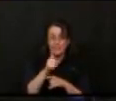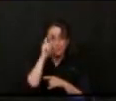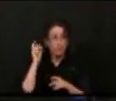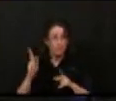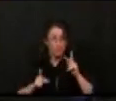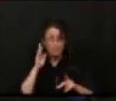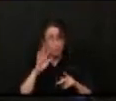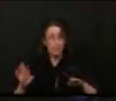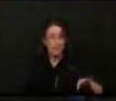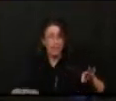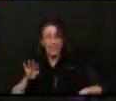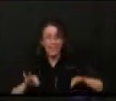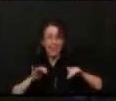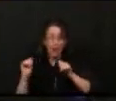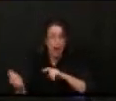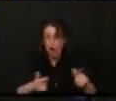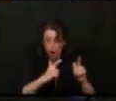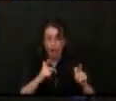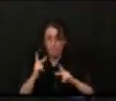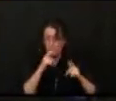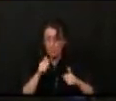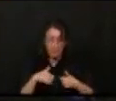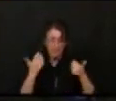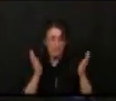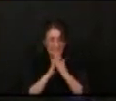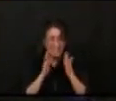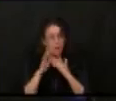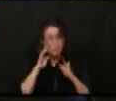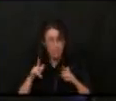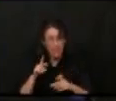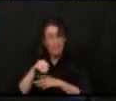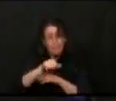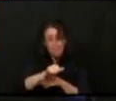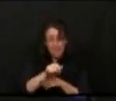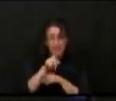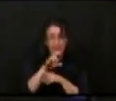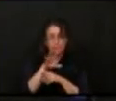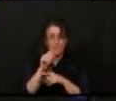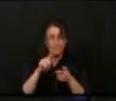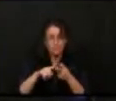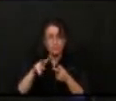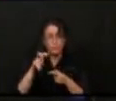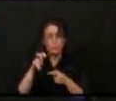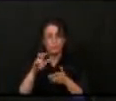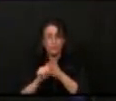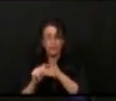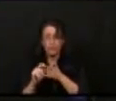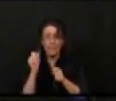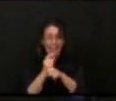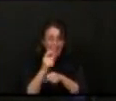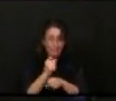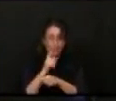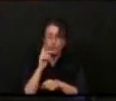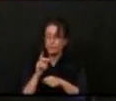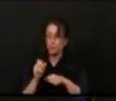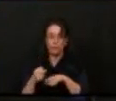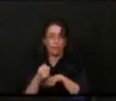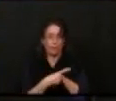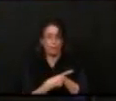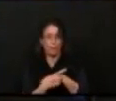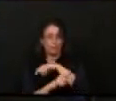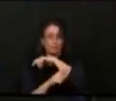paying somewhere between $100 and $250 out of your individual pockets to throw away your garbage, mm-hmm. which is a service that previously